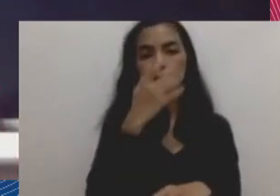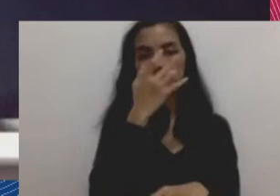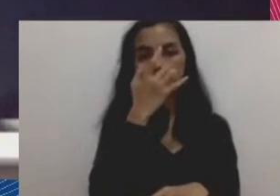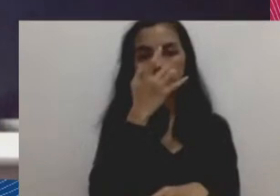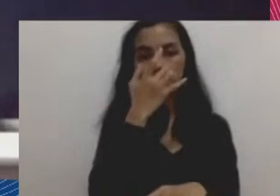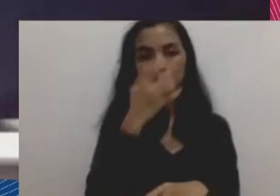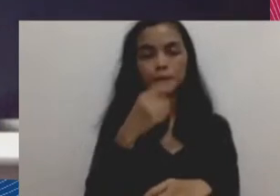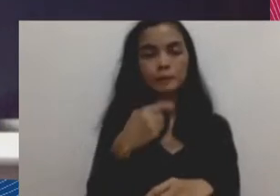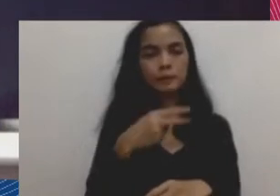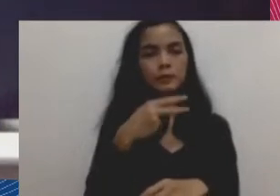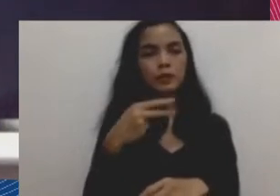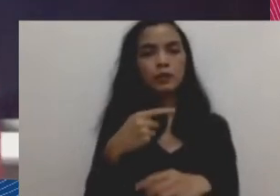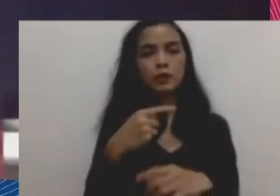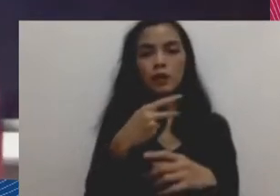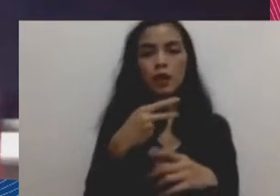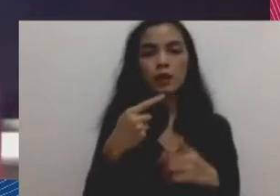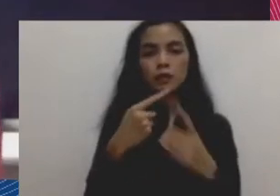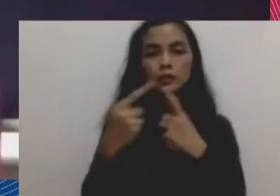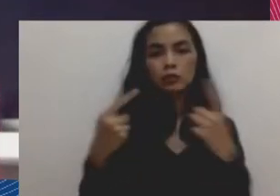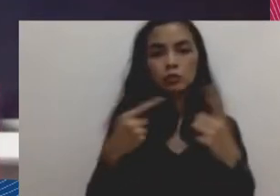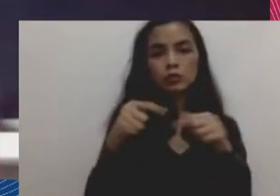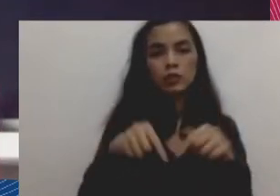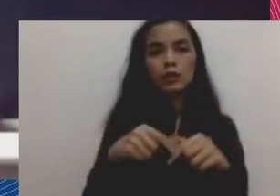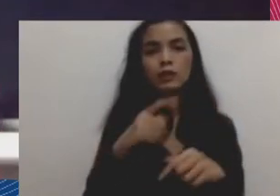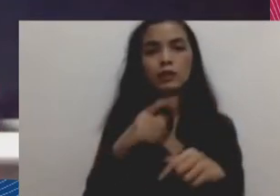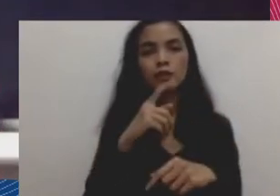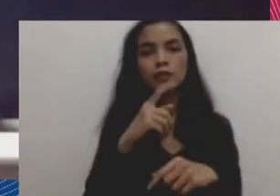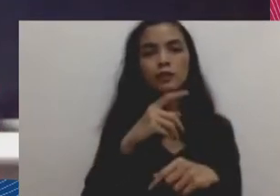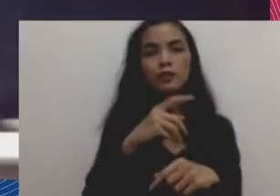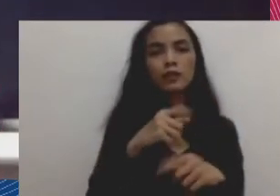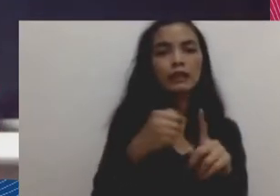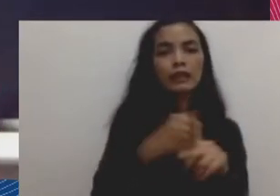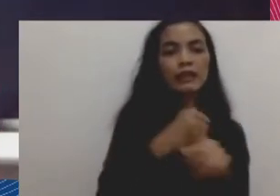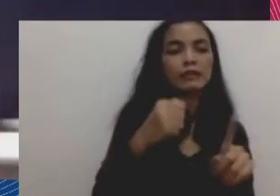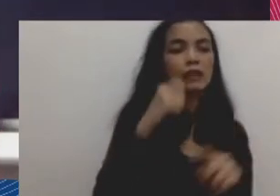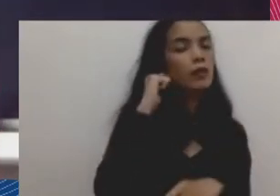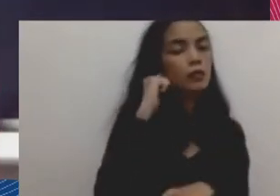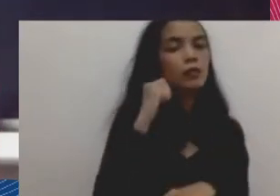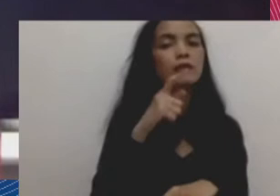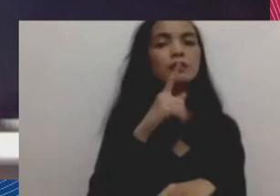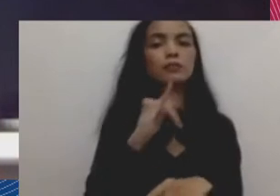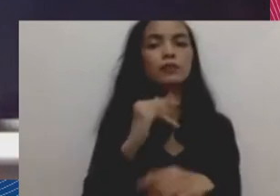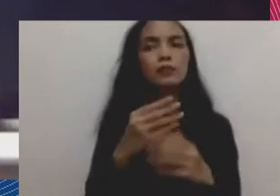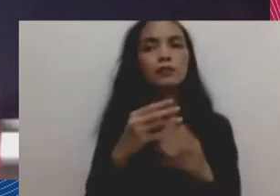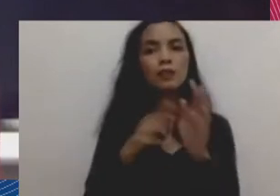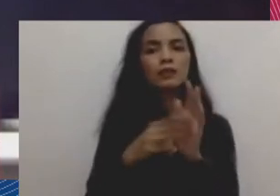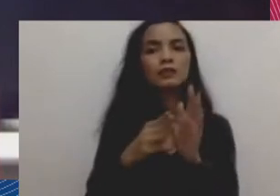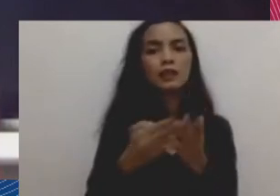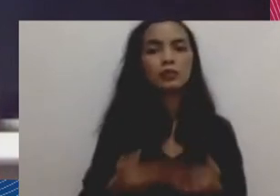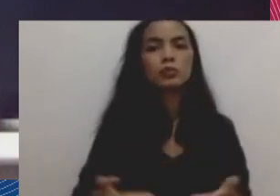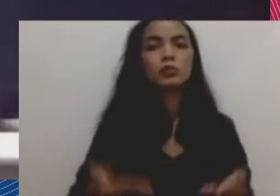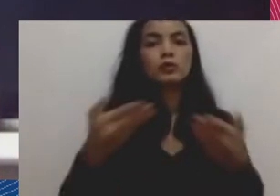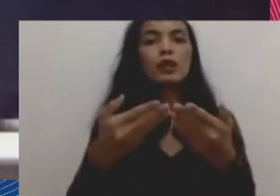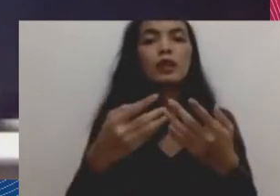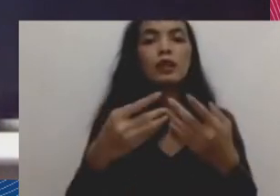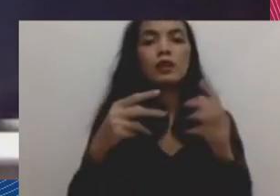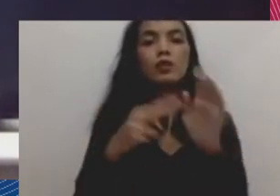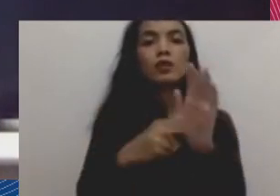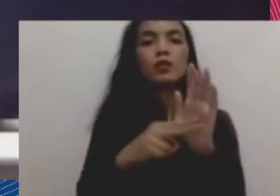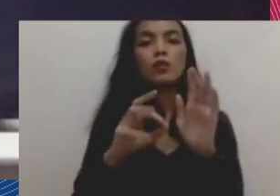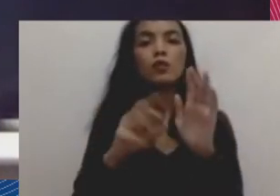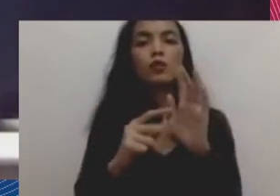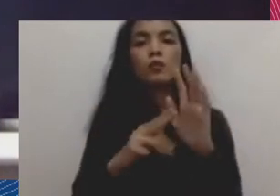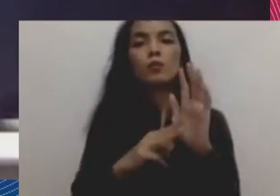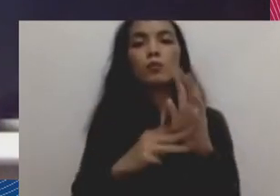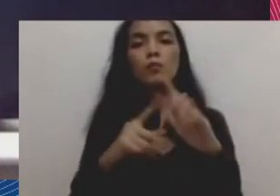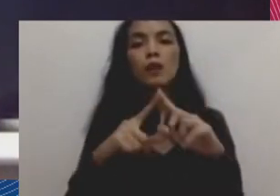that gender-based violence is deeply rooted in societal norms, but it's also interlinked with some other factors such